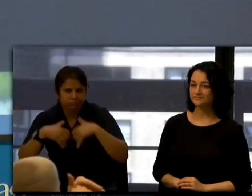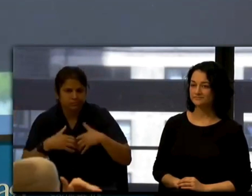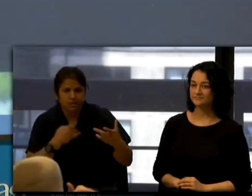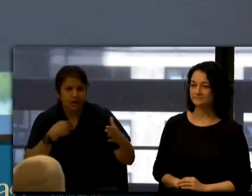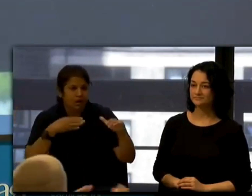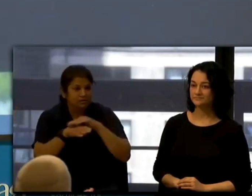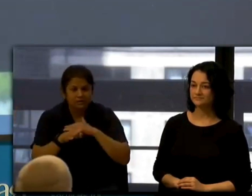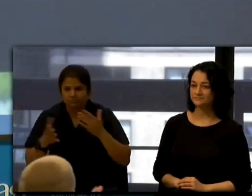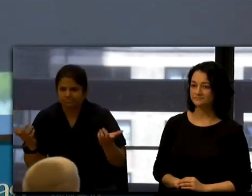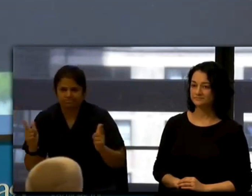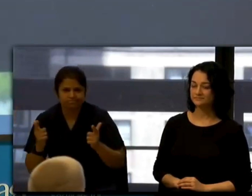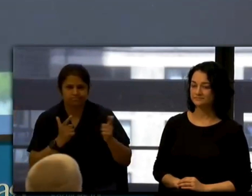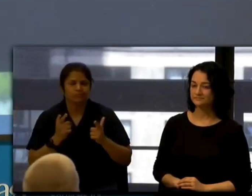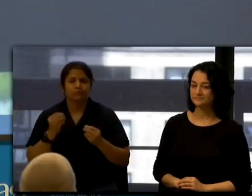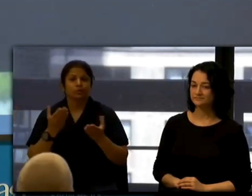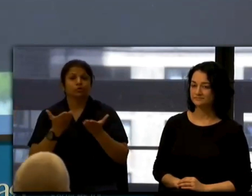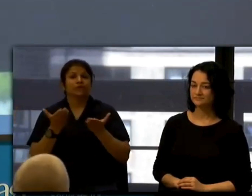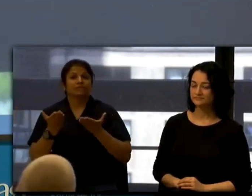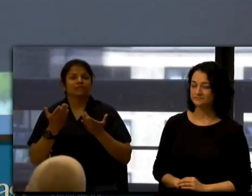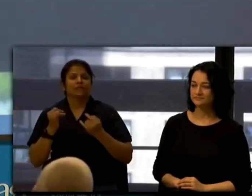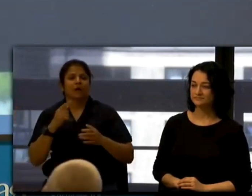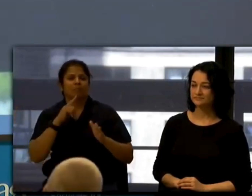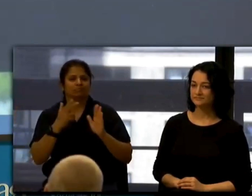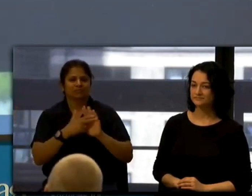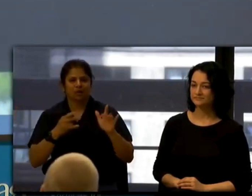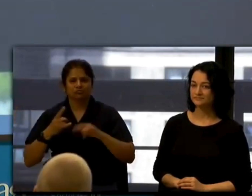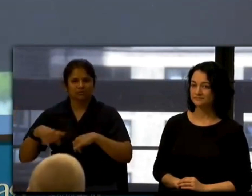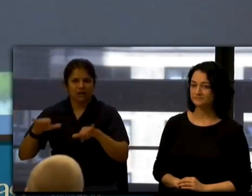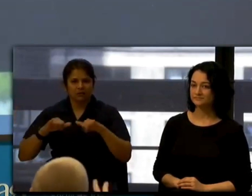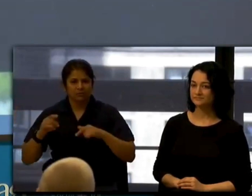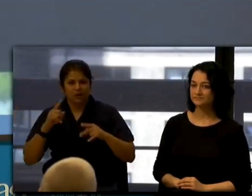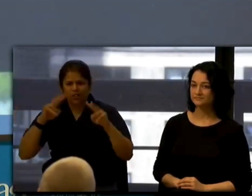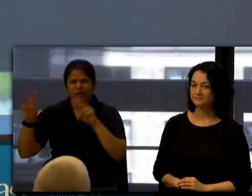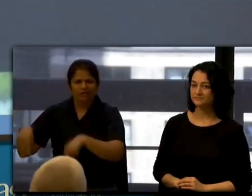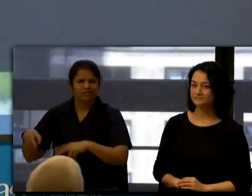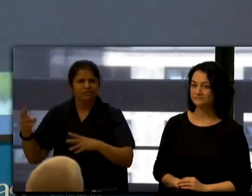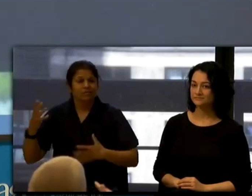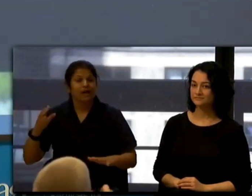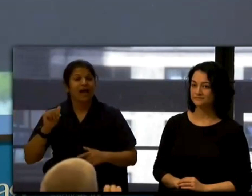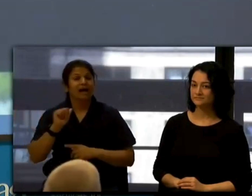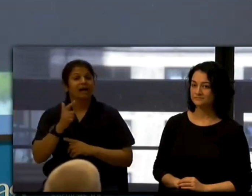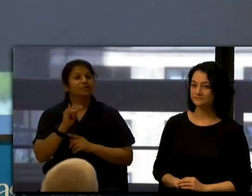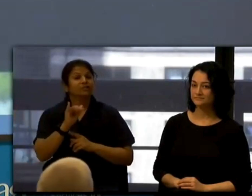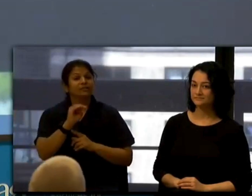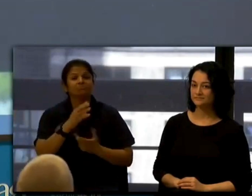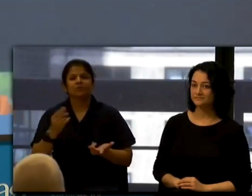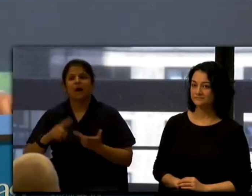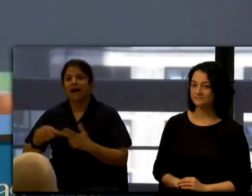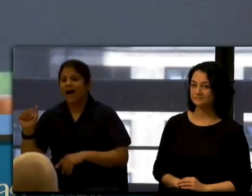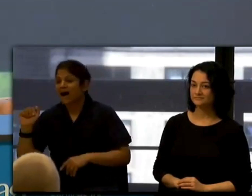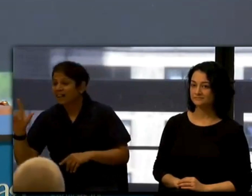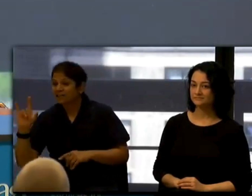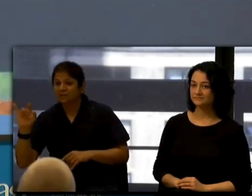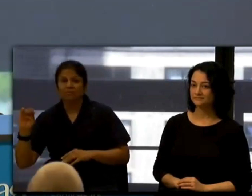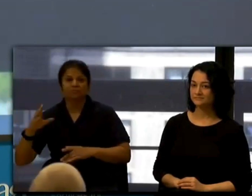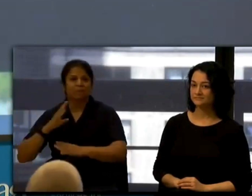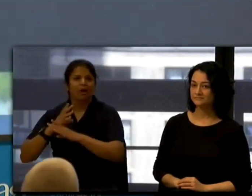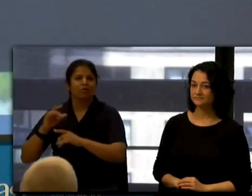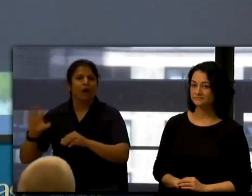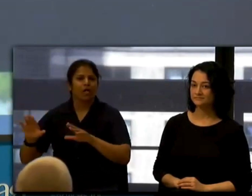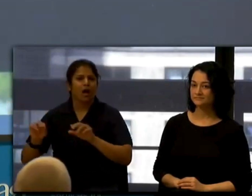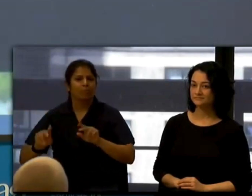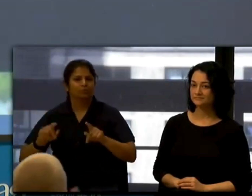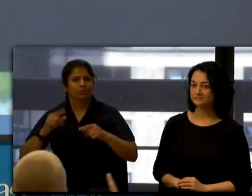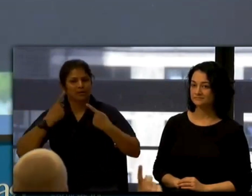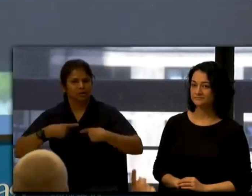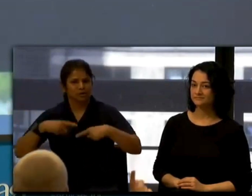and discrimination, ageism and ableism that interfere with their ability to achieve their goals.